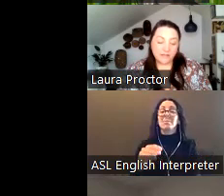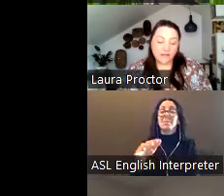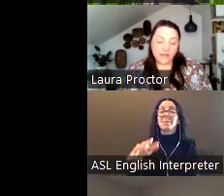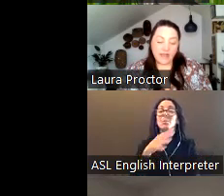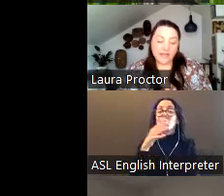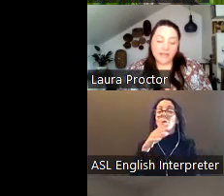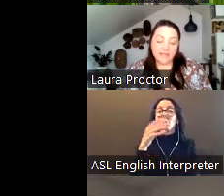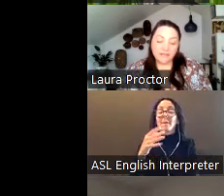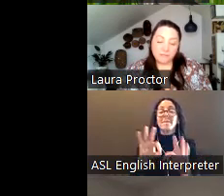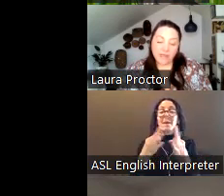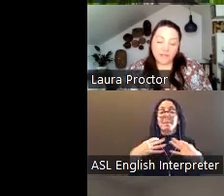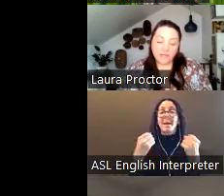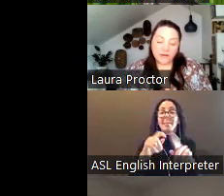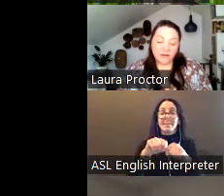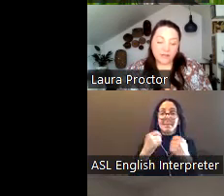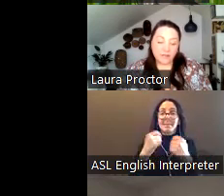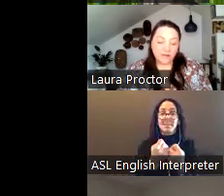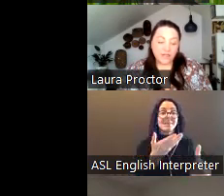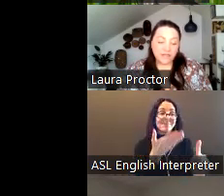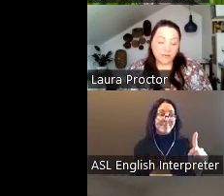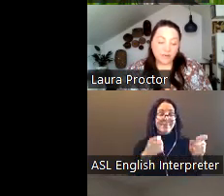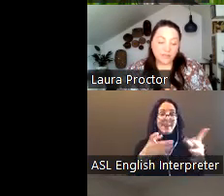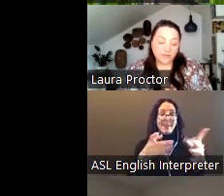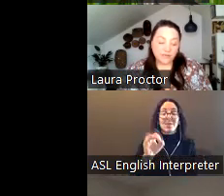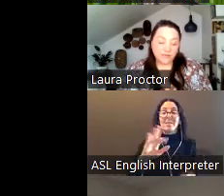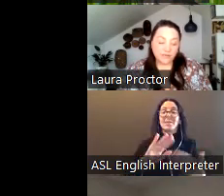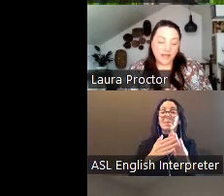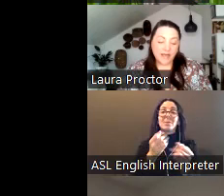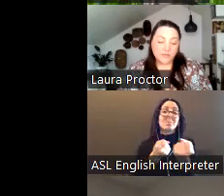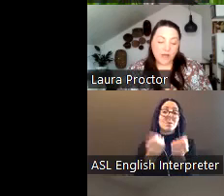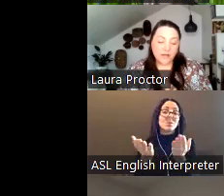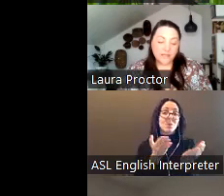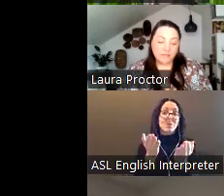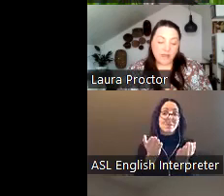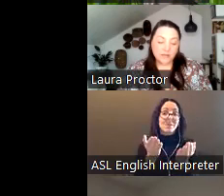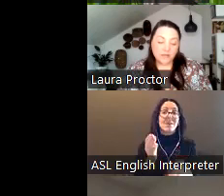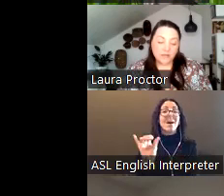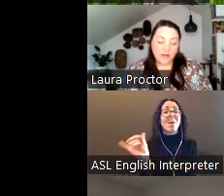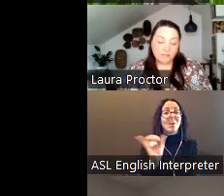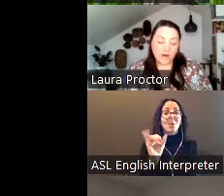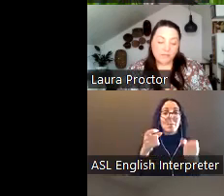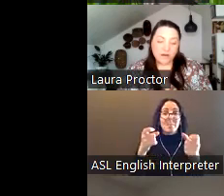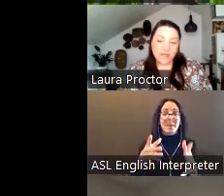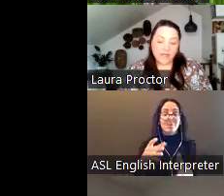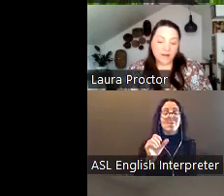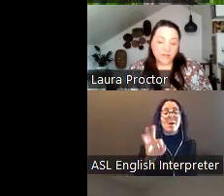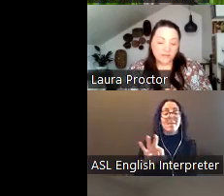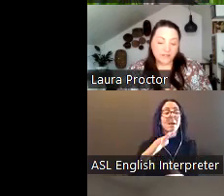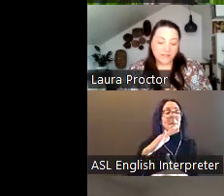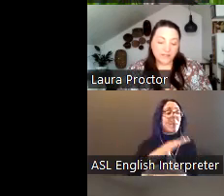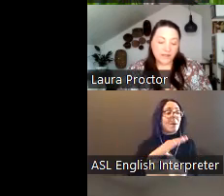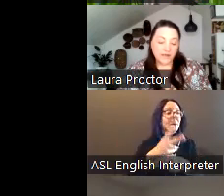teams, and as a manager of community support services, as well as a manager of primary